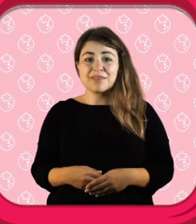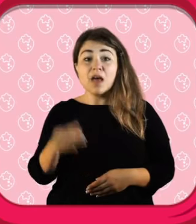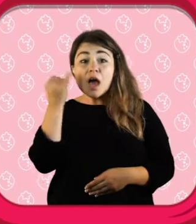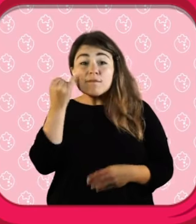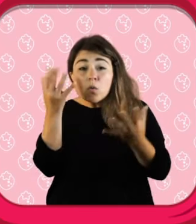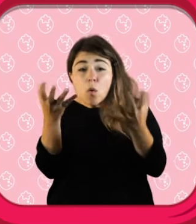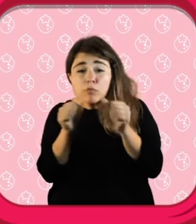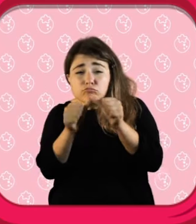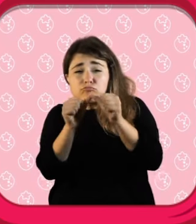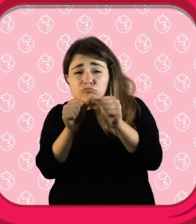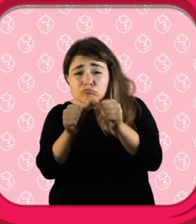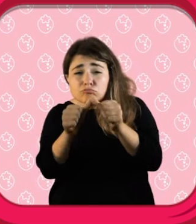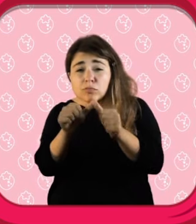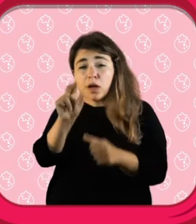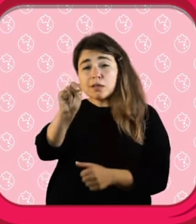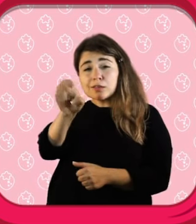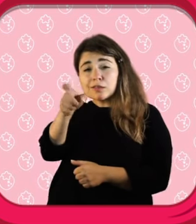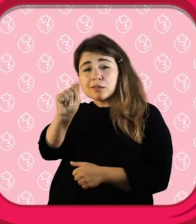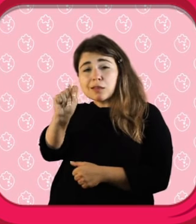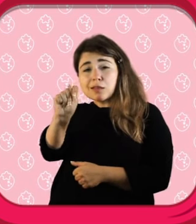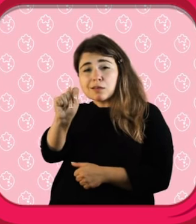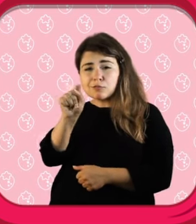Tap the next button to continue.